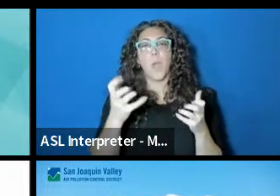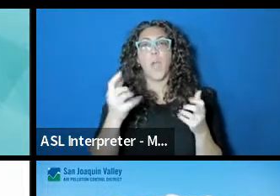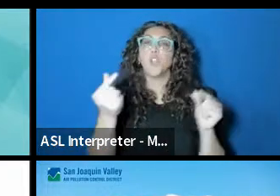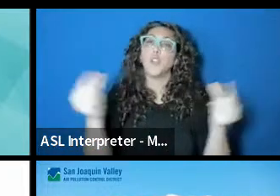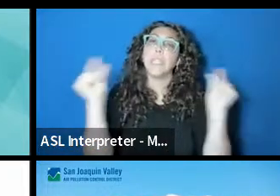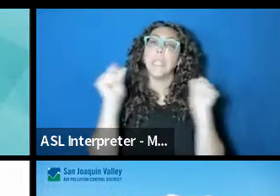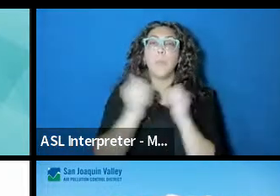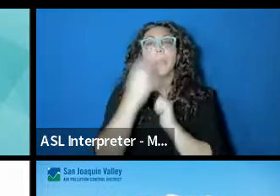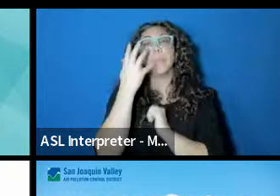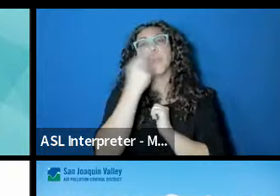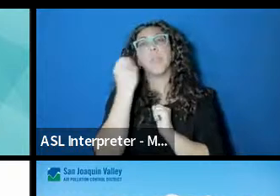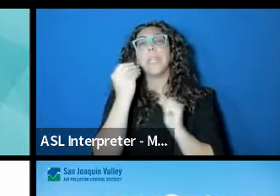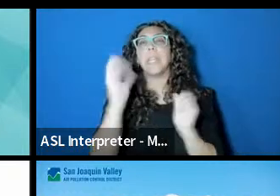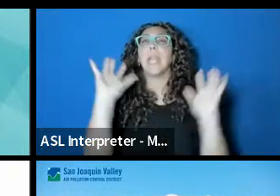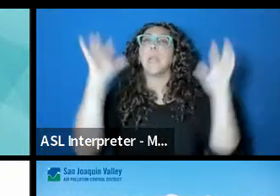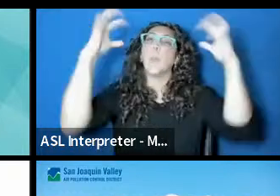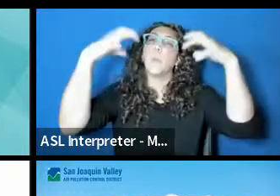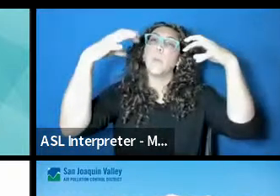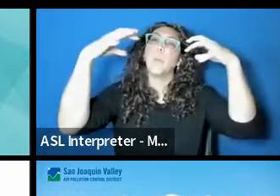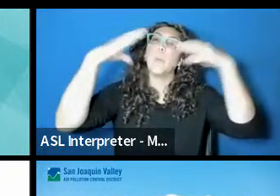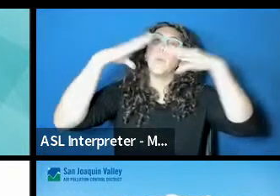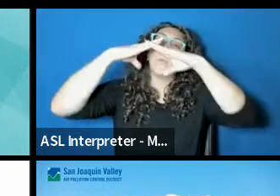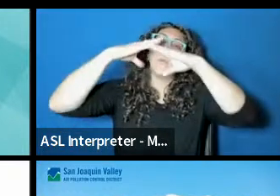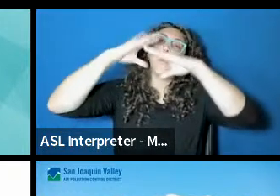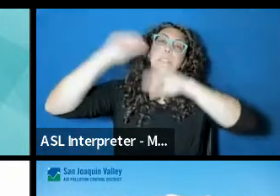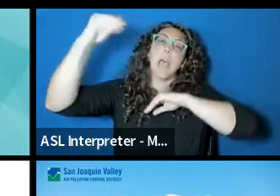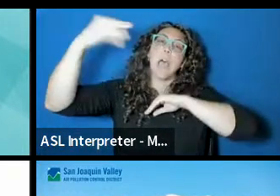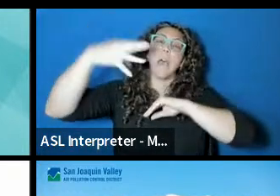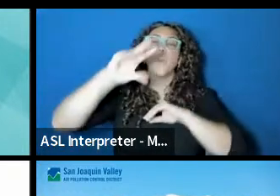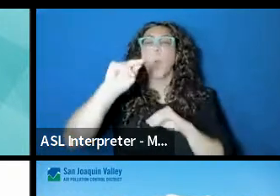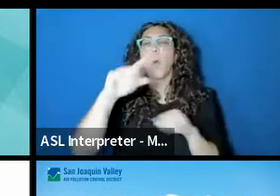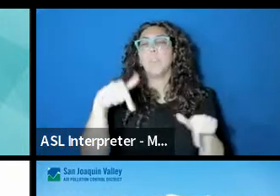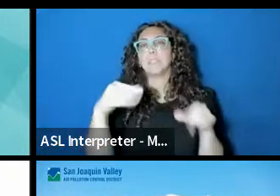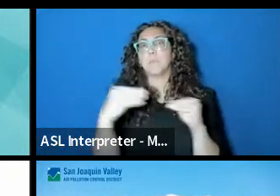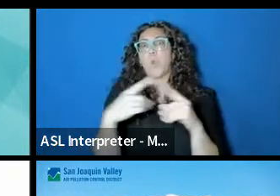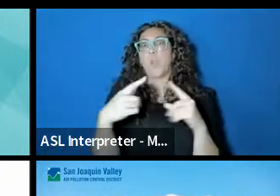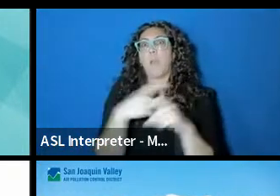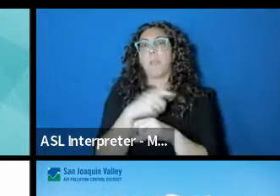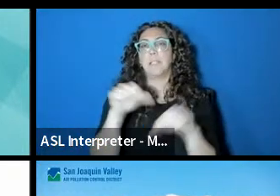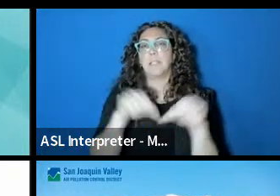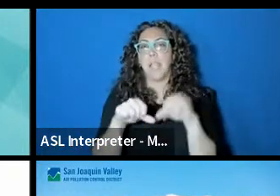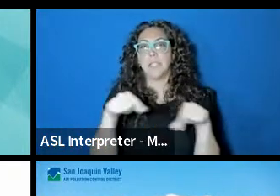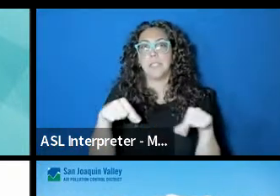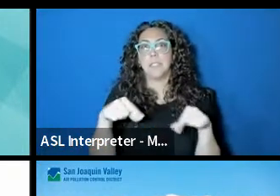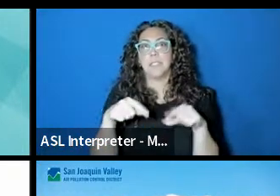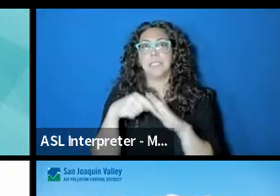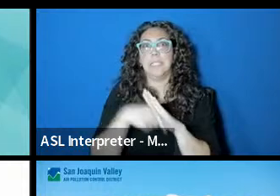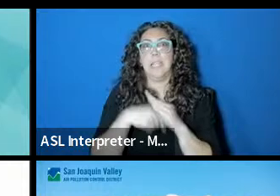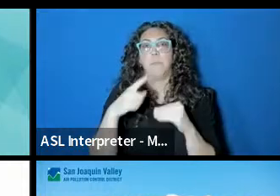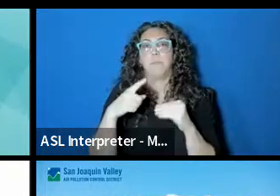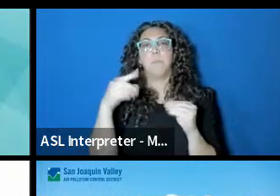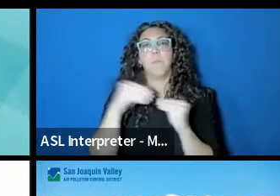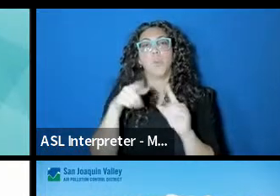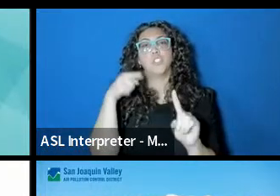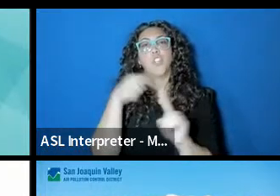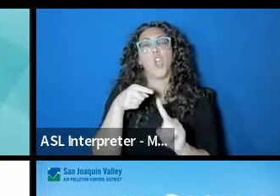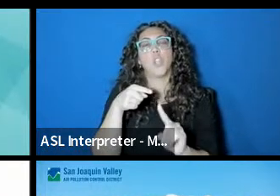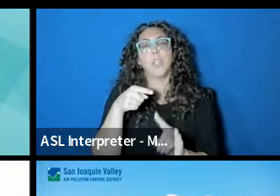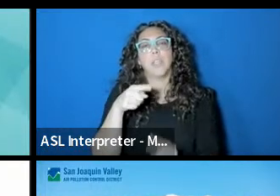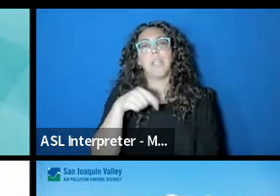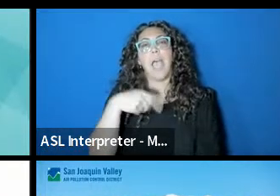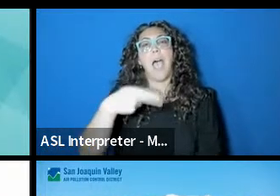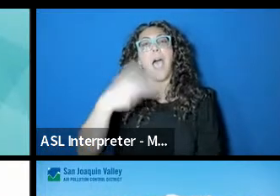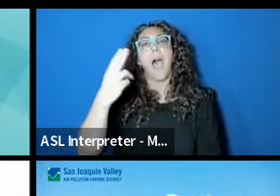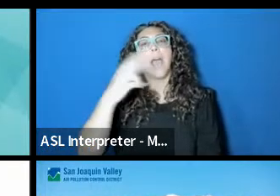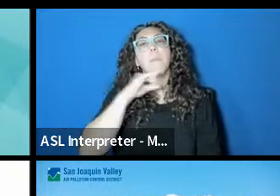trying to address air quality is a much more complicated science. And so we both target areas with high pollution, which